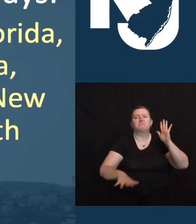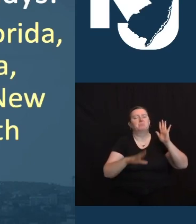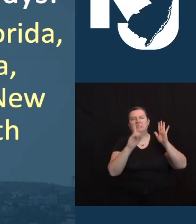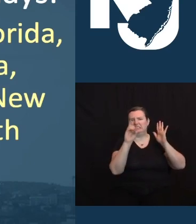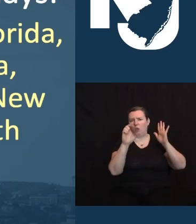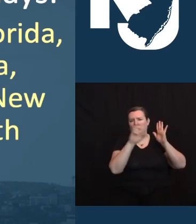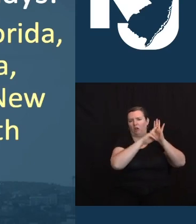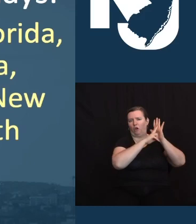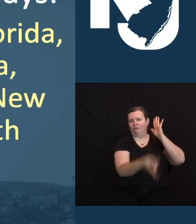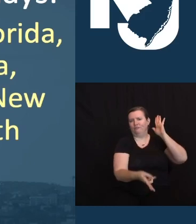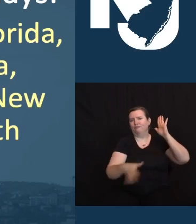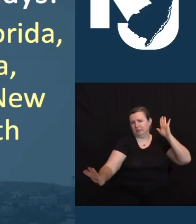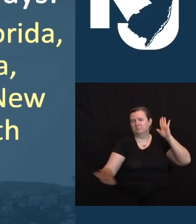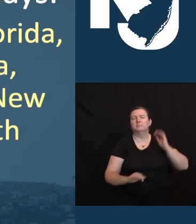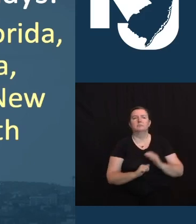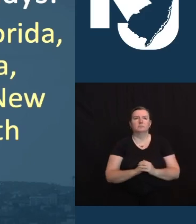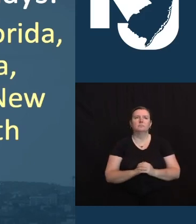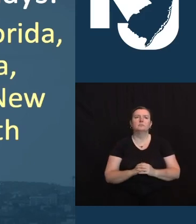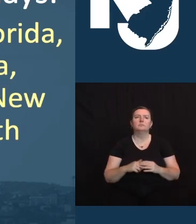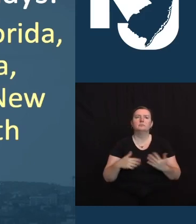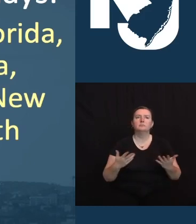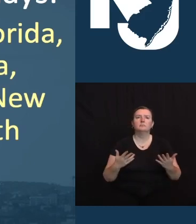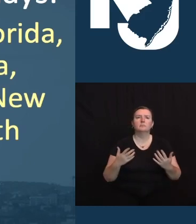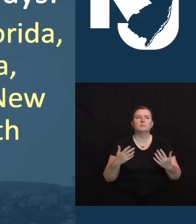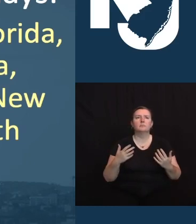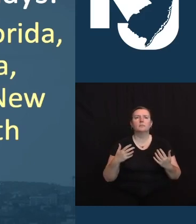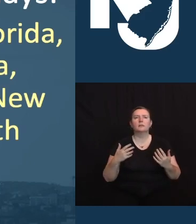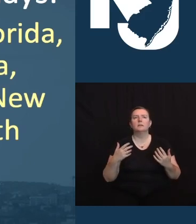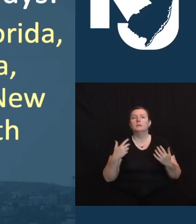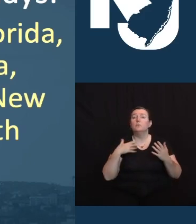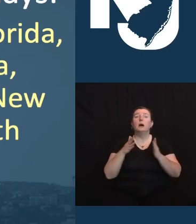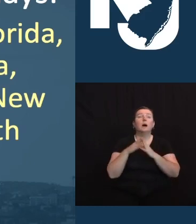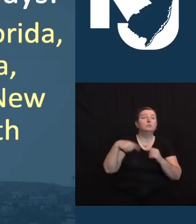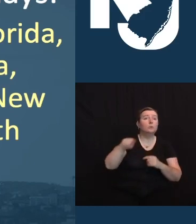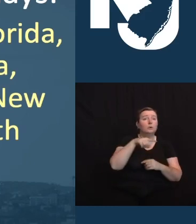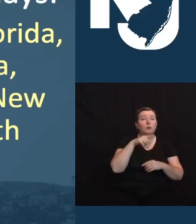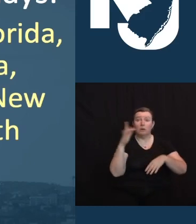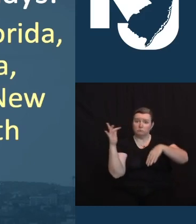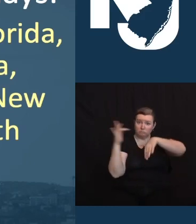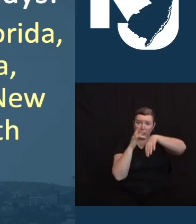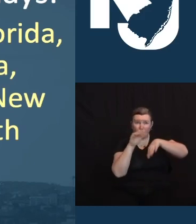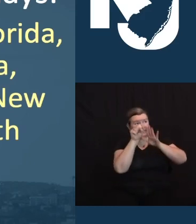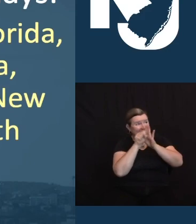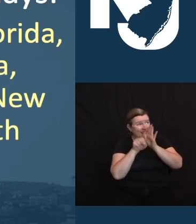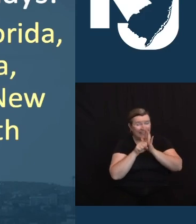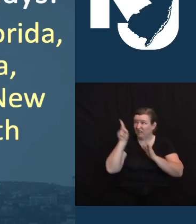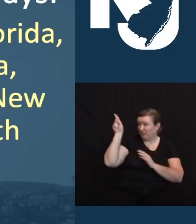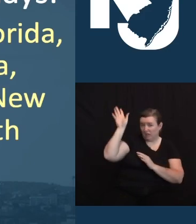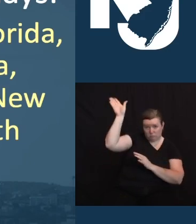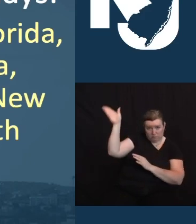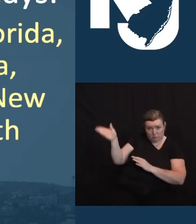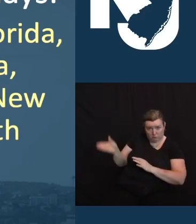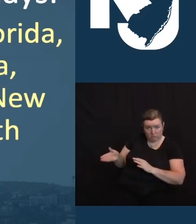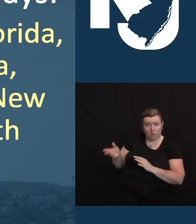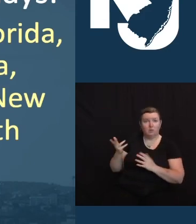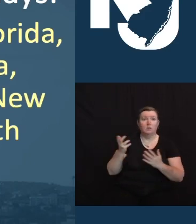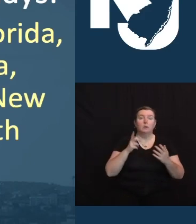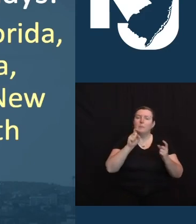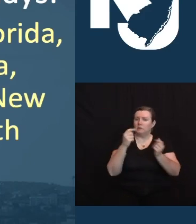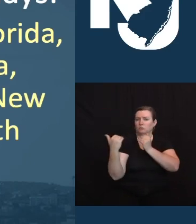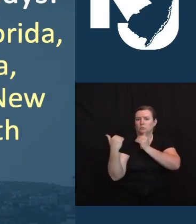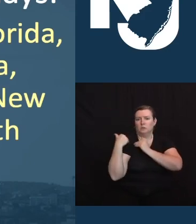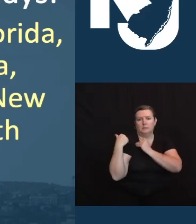continue to ask everyone who has been in one of these 22 impacted states to practice self-responsibility and good